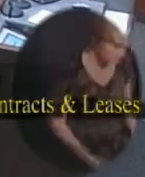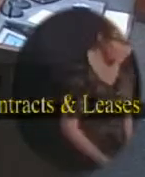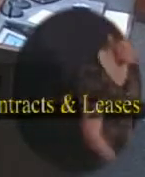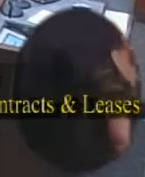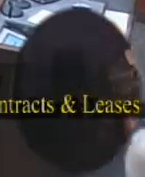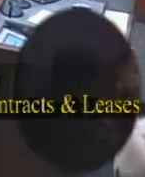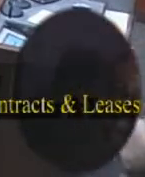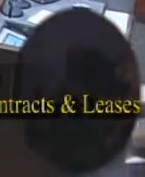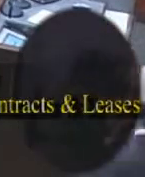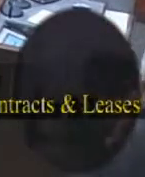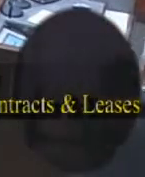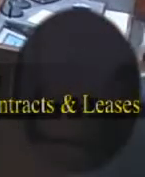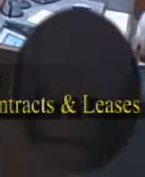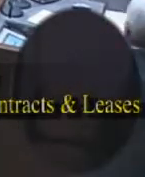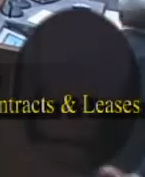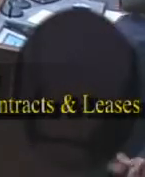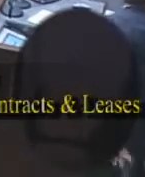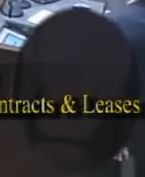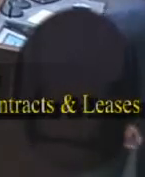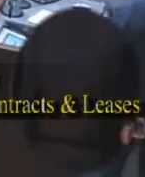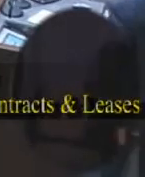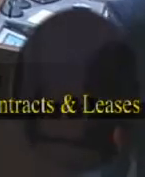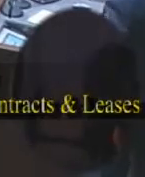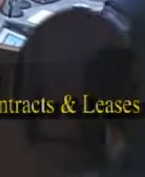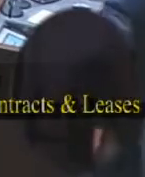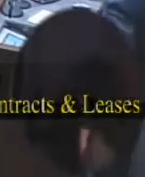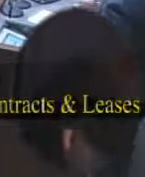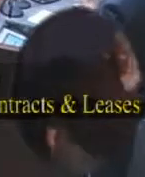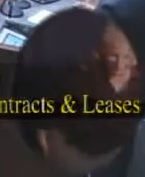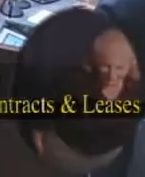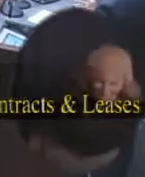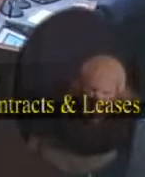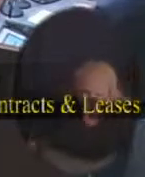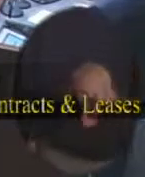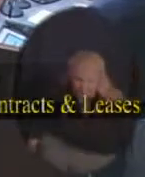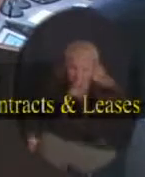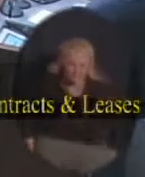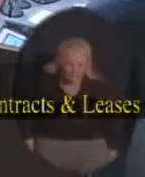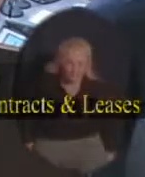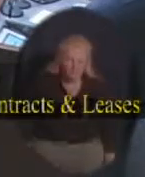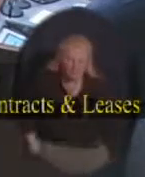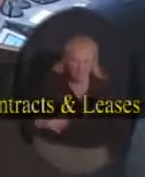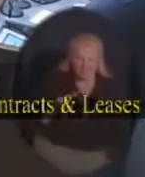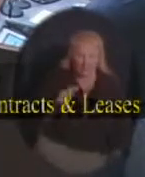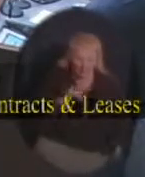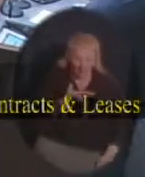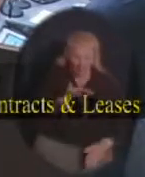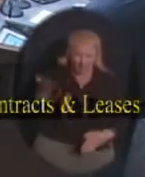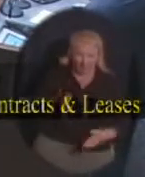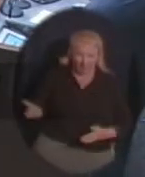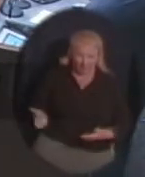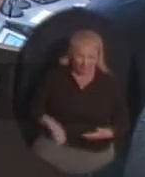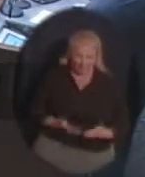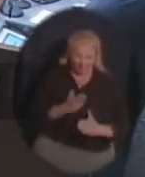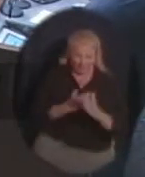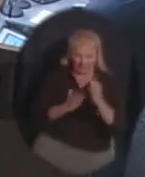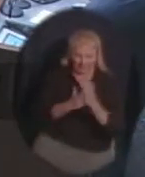Second item on action items is handheld computers. Any questions or comments anybody would like to make on that?